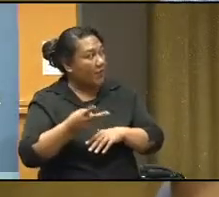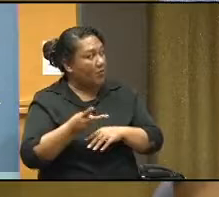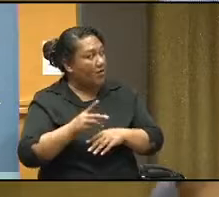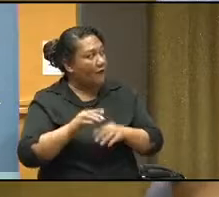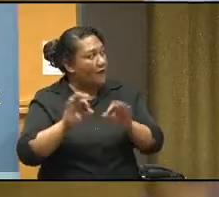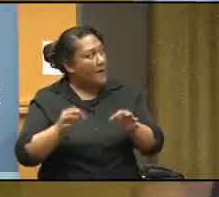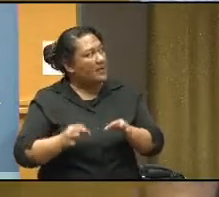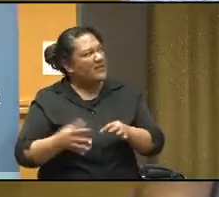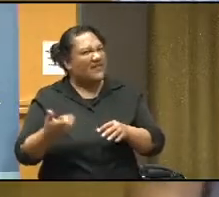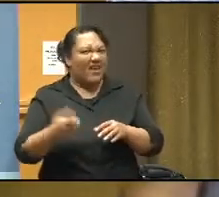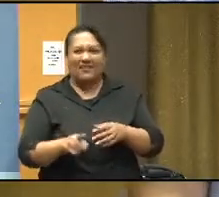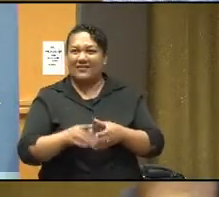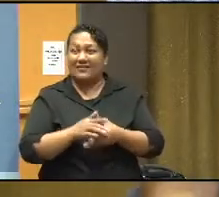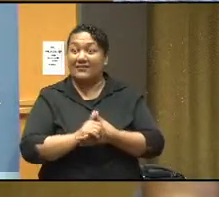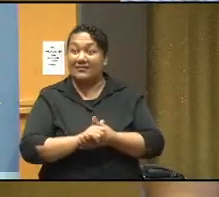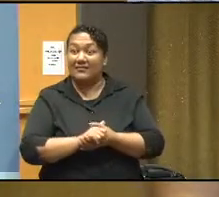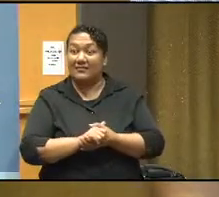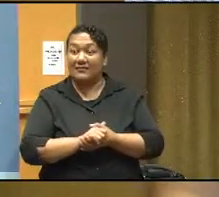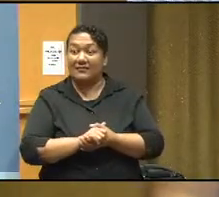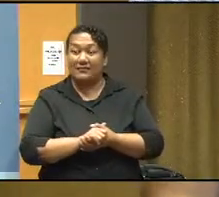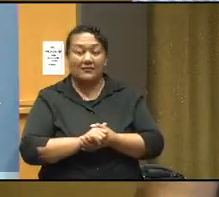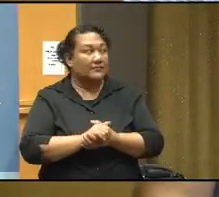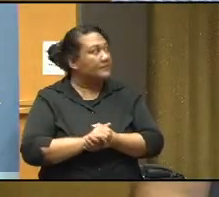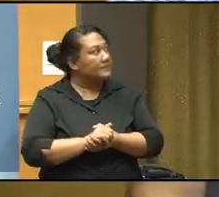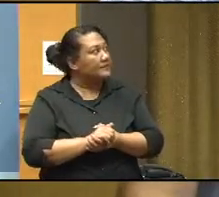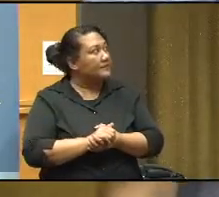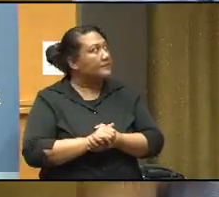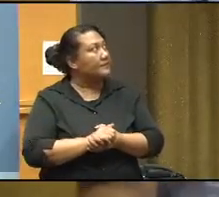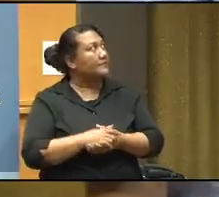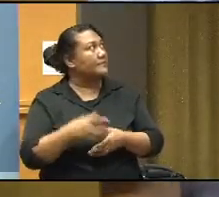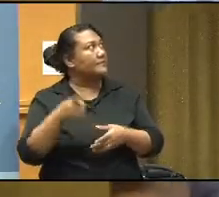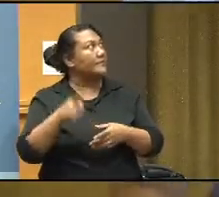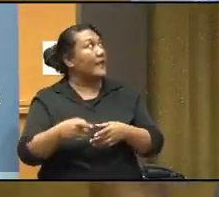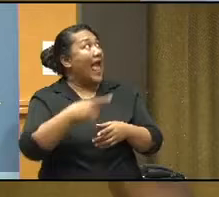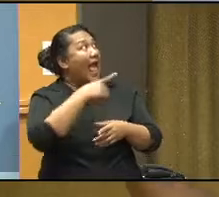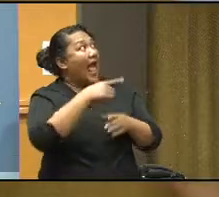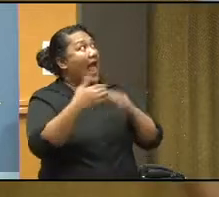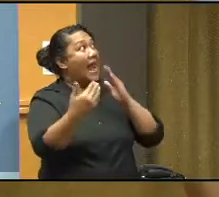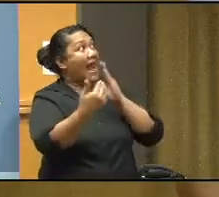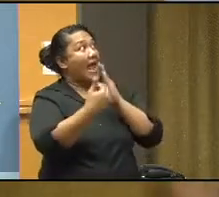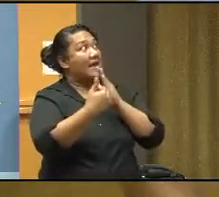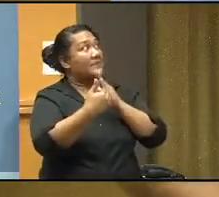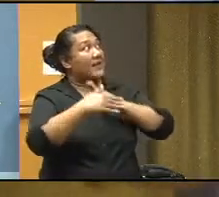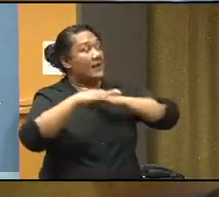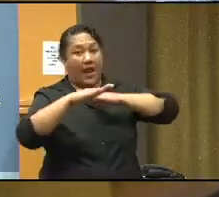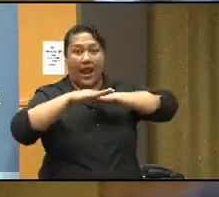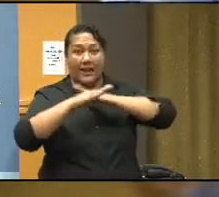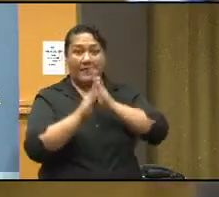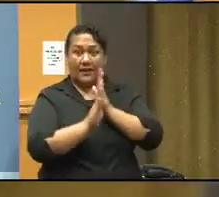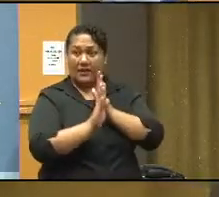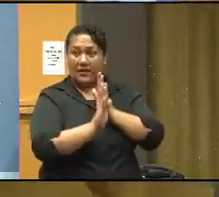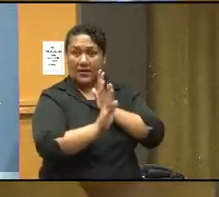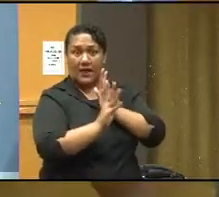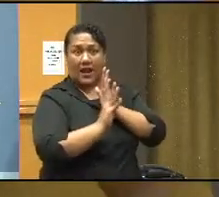well. Okay, the first one was alignment and linking the assessment task. So basically, I'm going